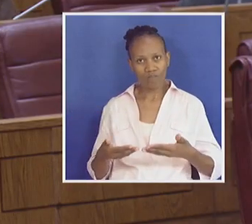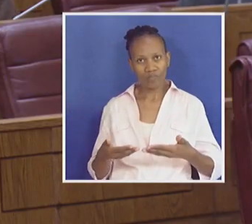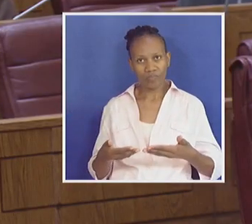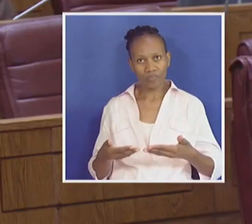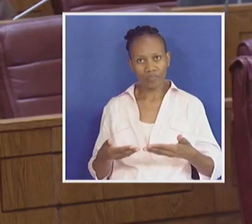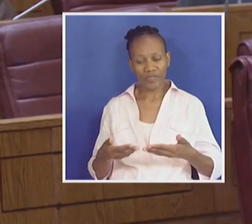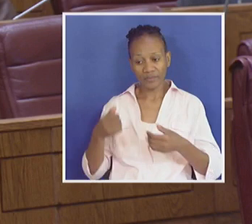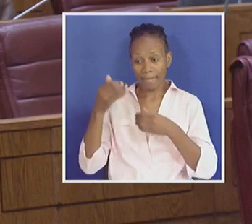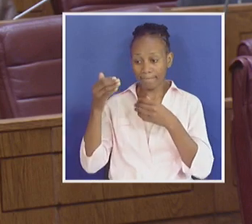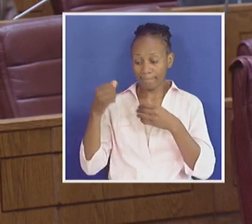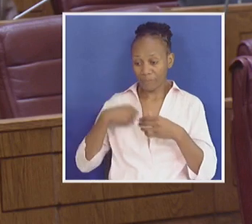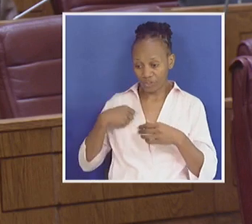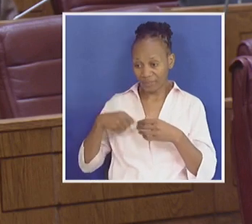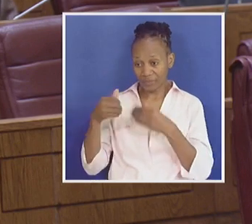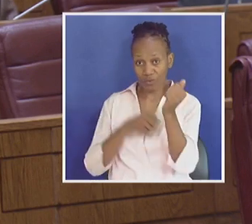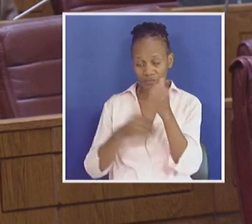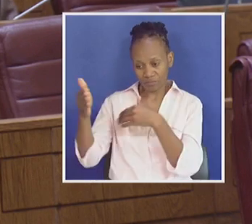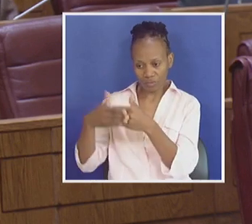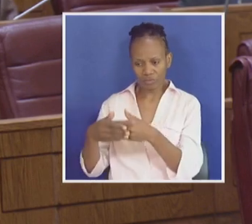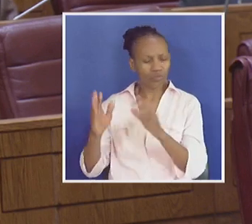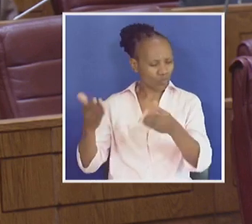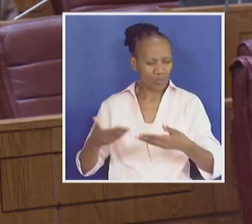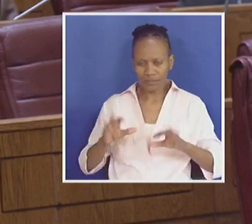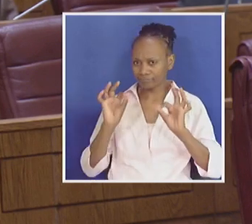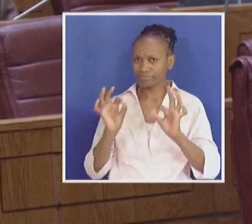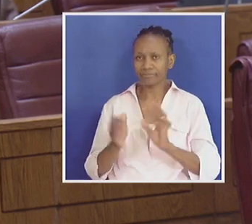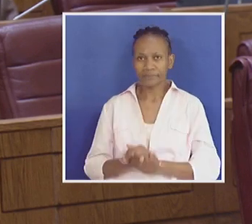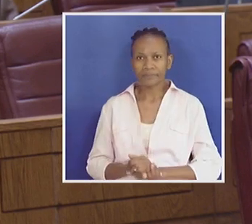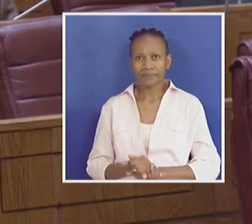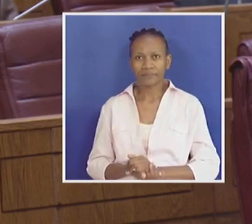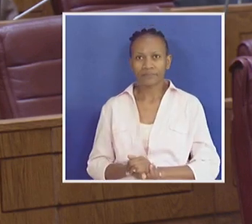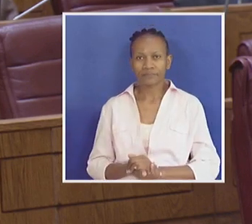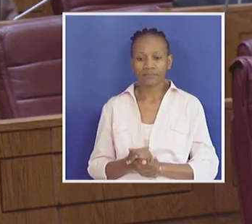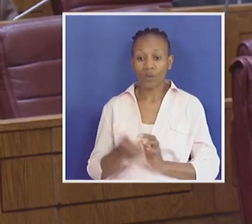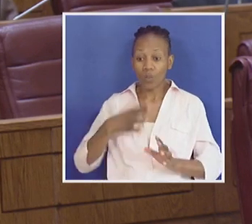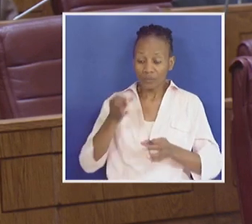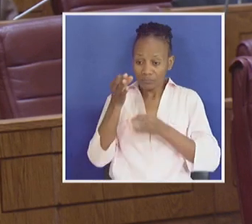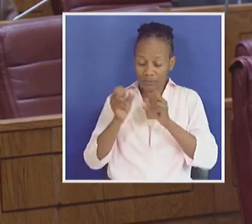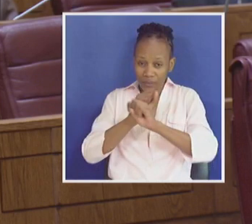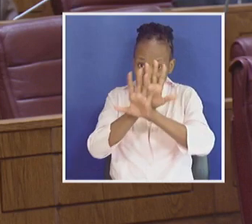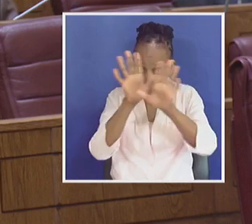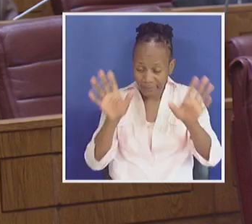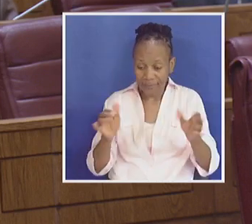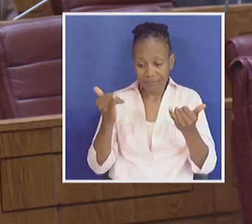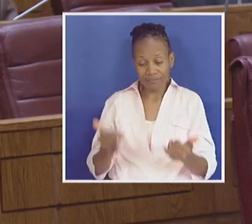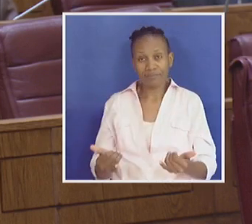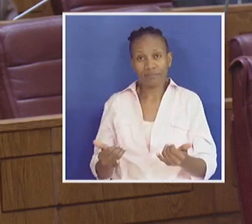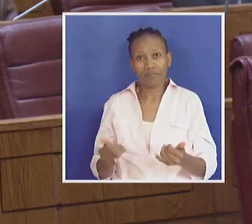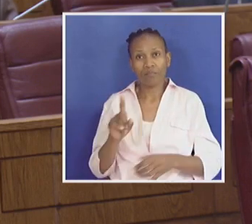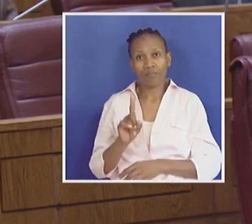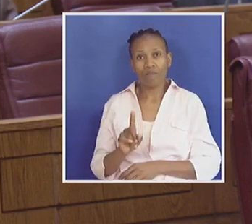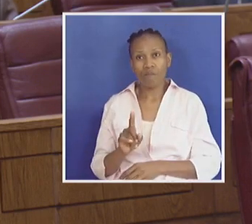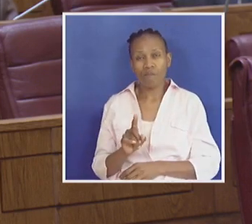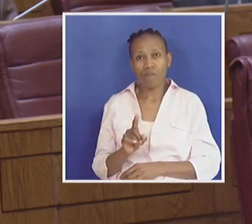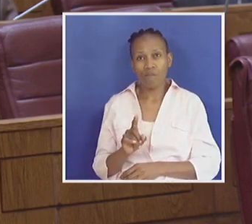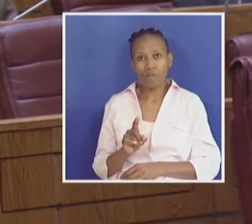that municipality. We also want to make it very clear into this House that